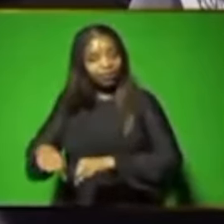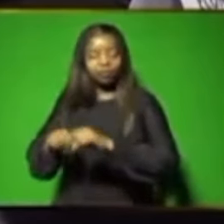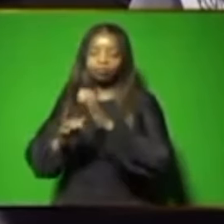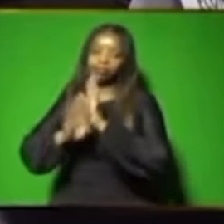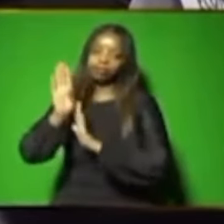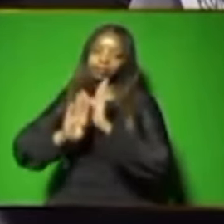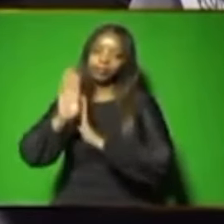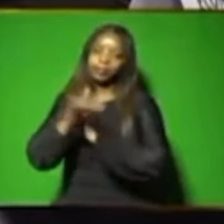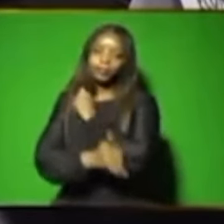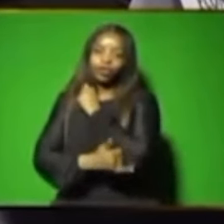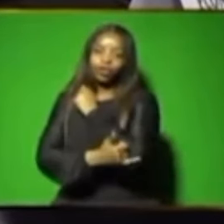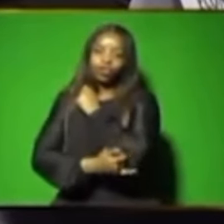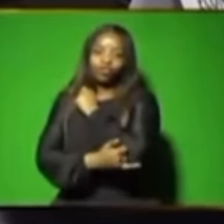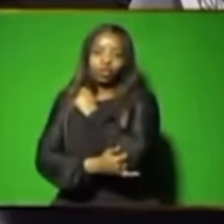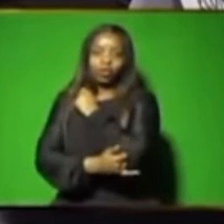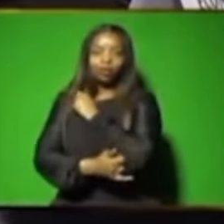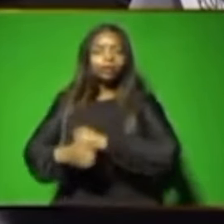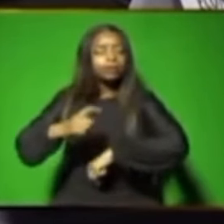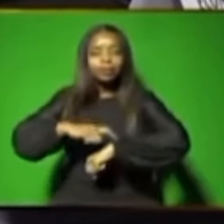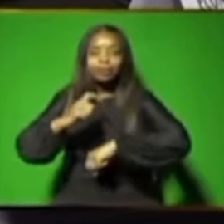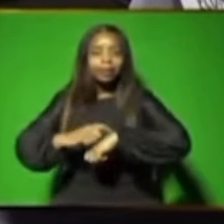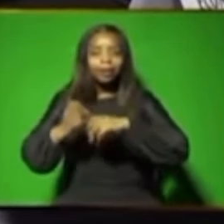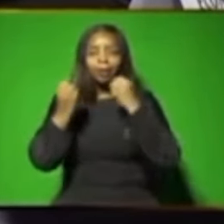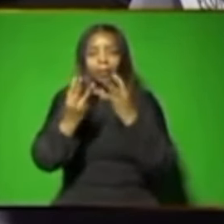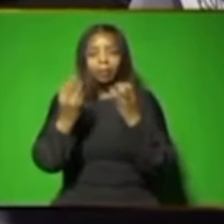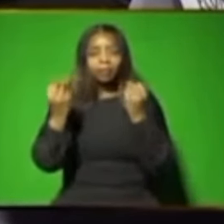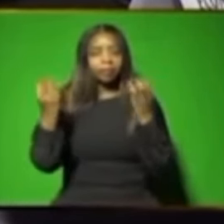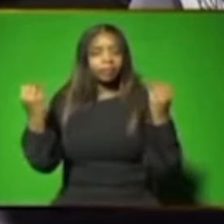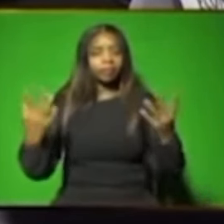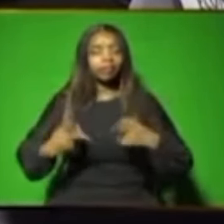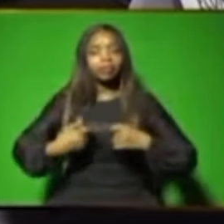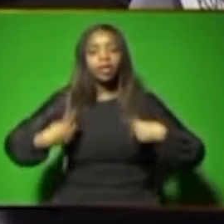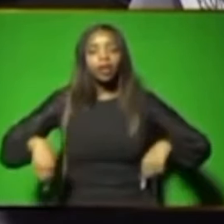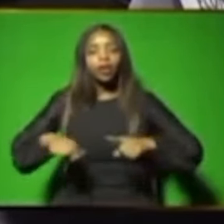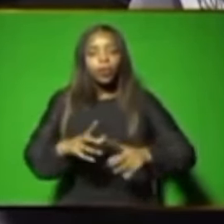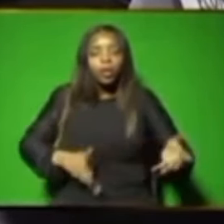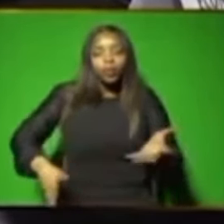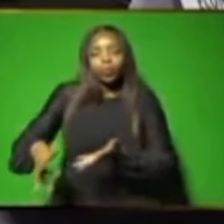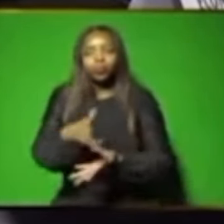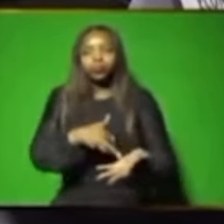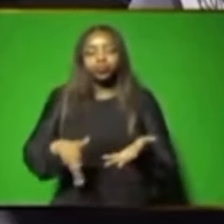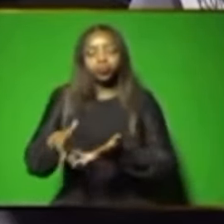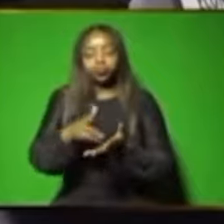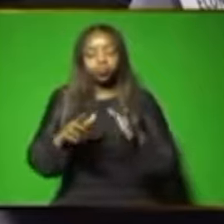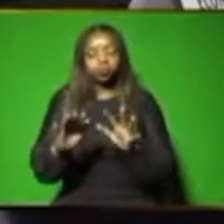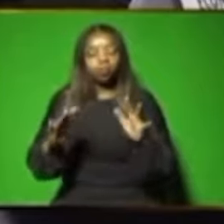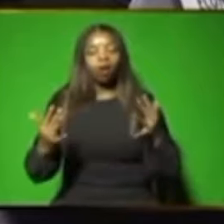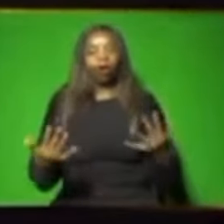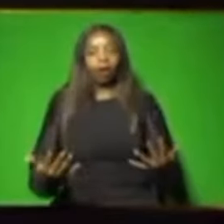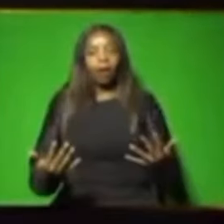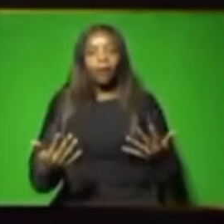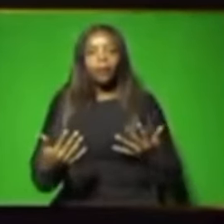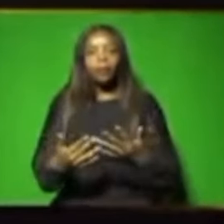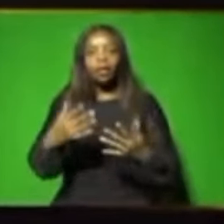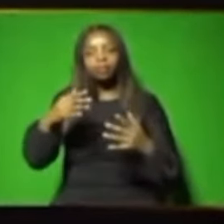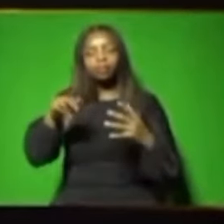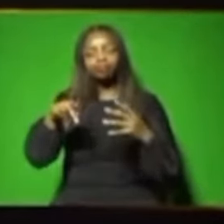mature approach from Ramaphosa. It was valid that he voiced how he felt